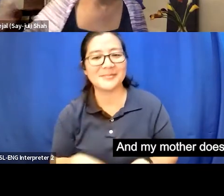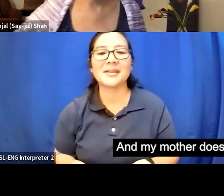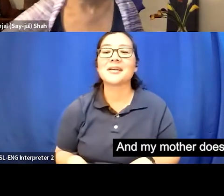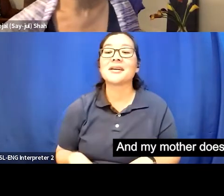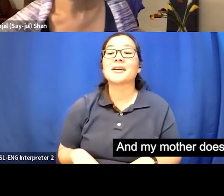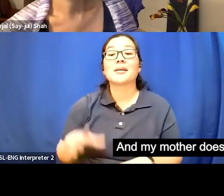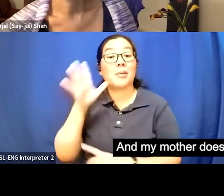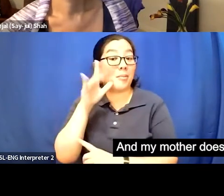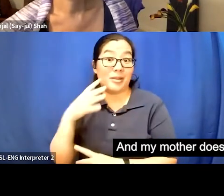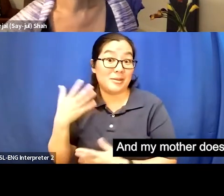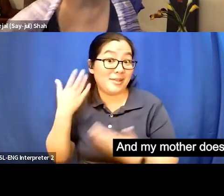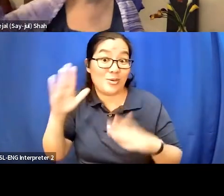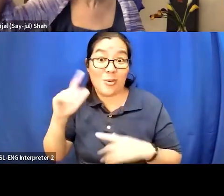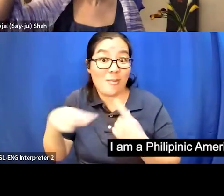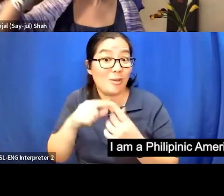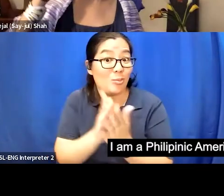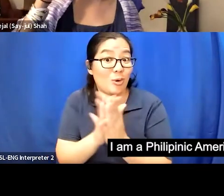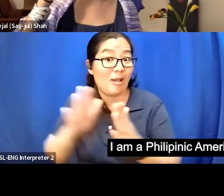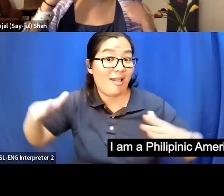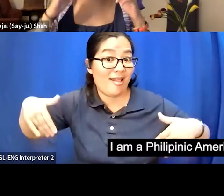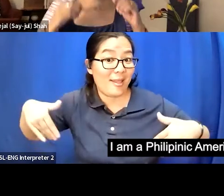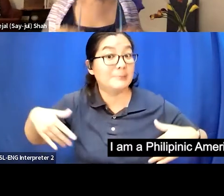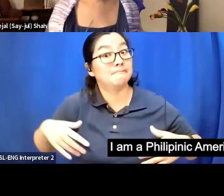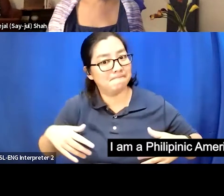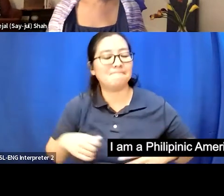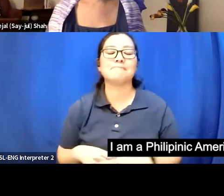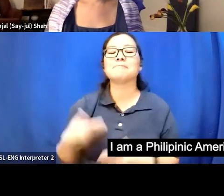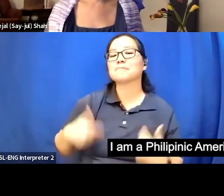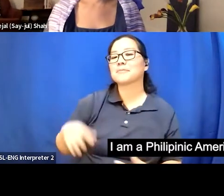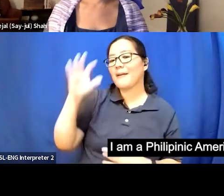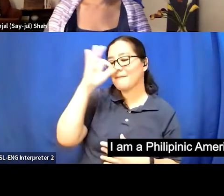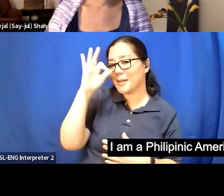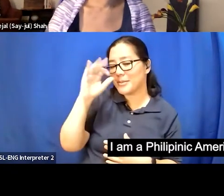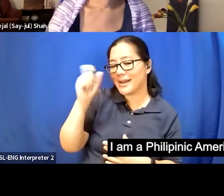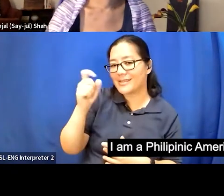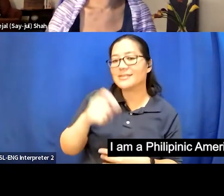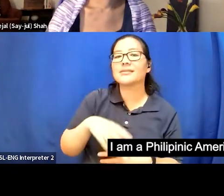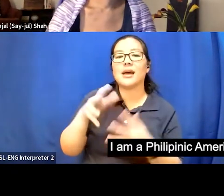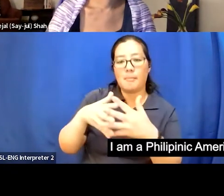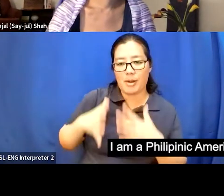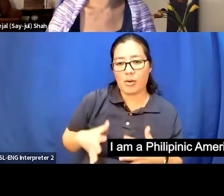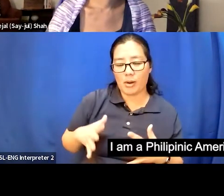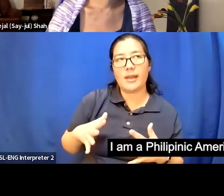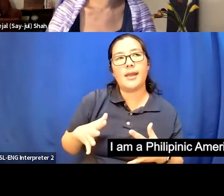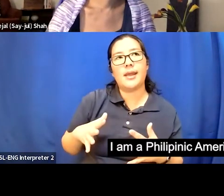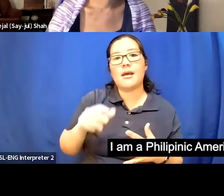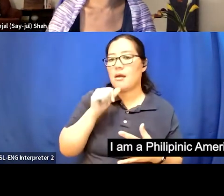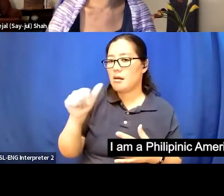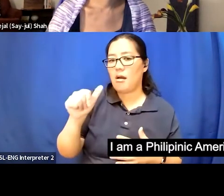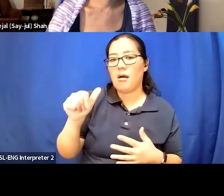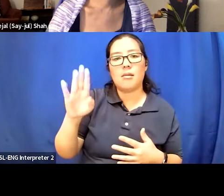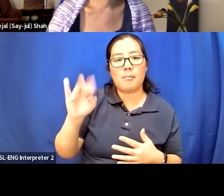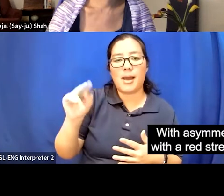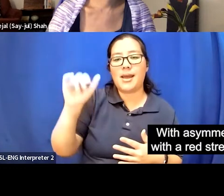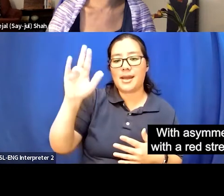My mother does not know about it yet. I am a Filipinx American non-binary